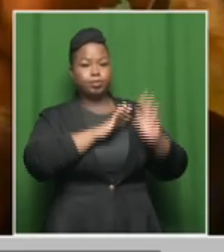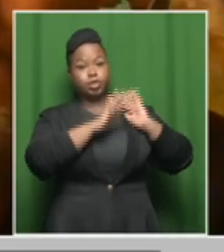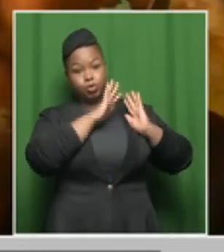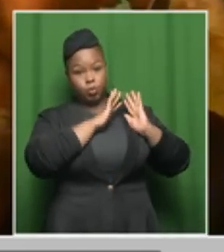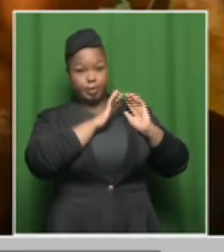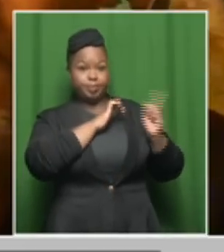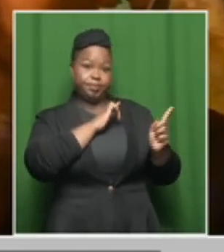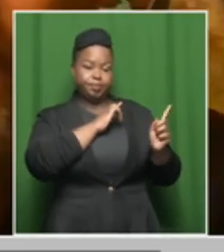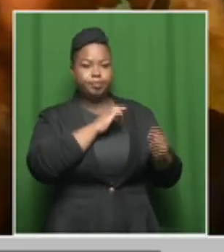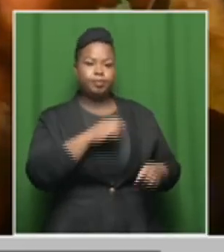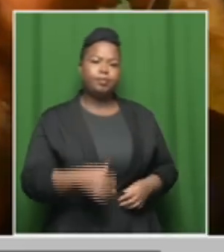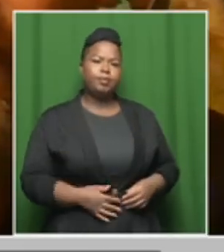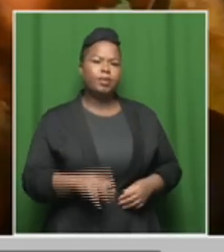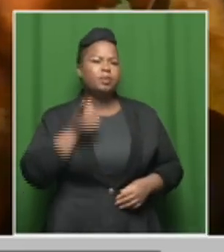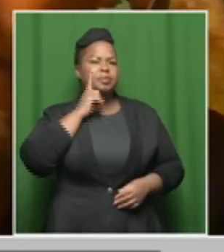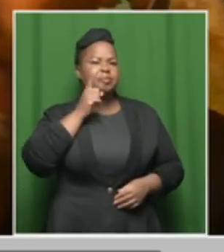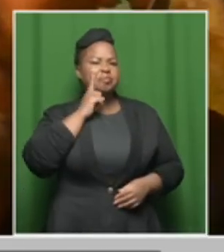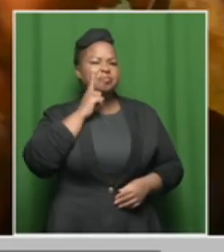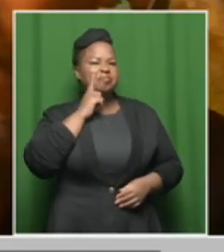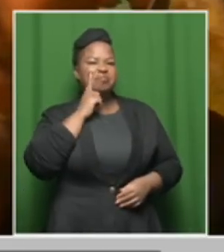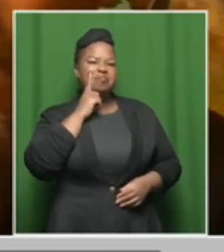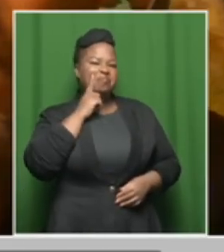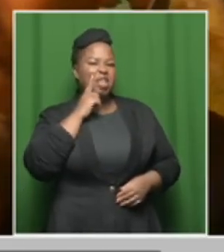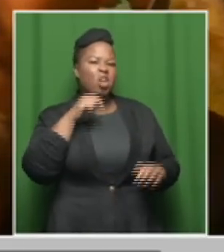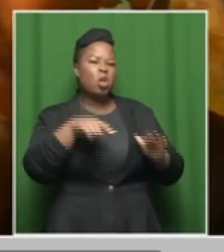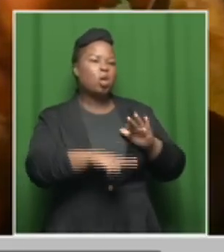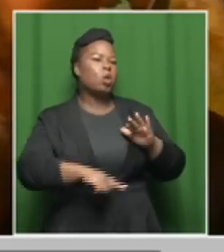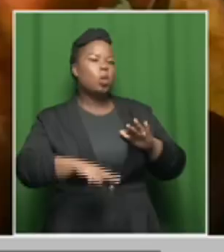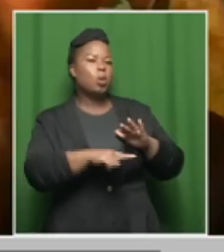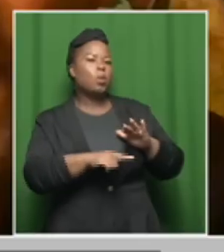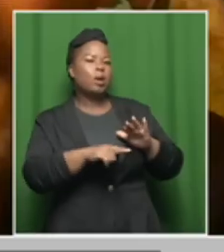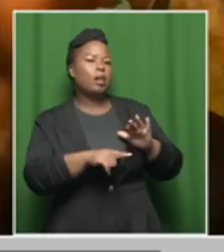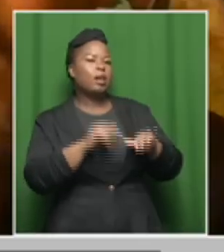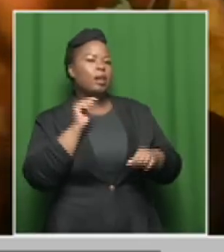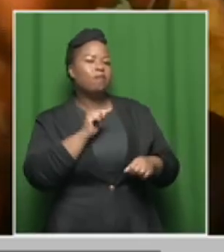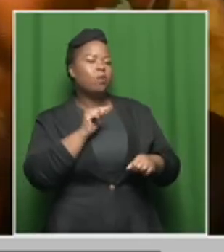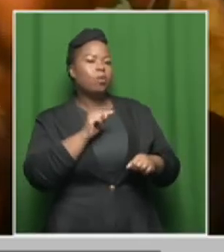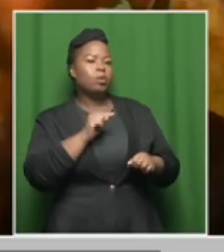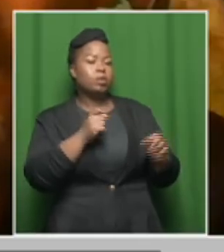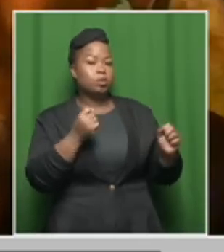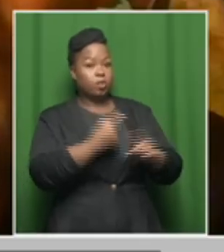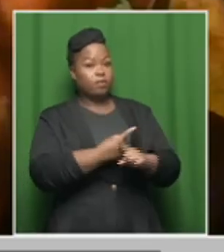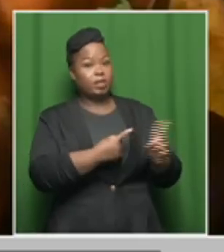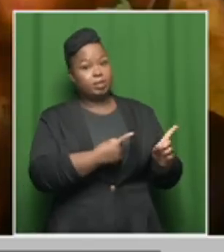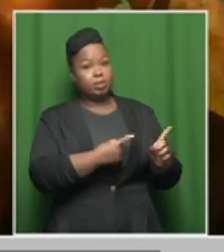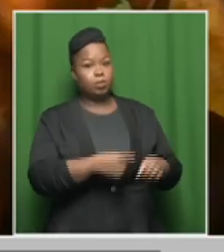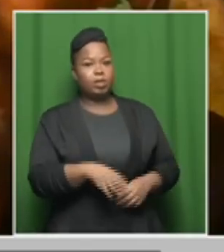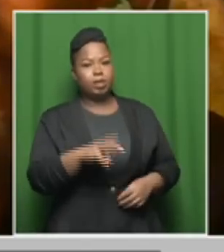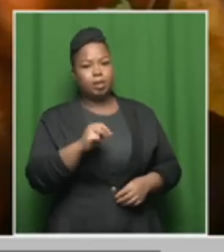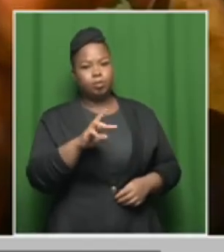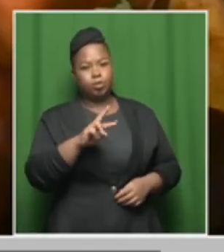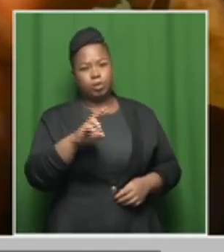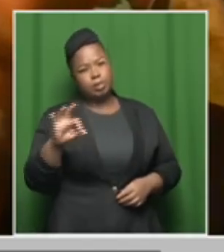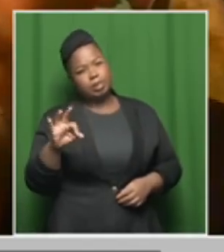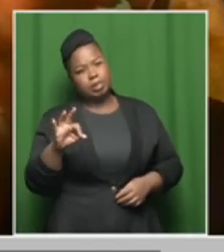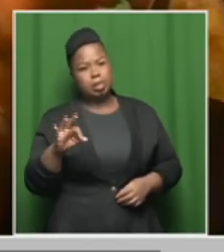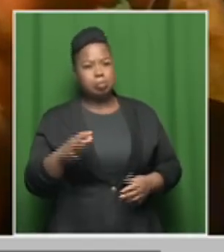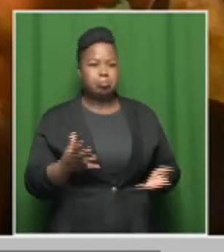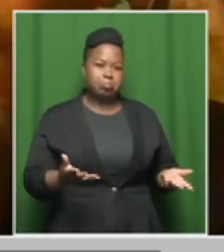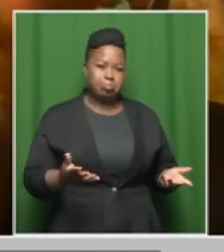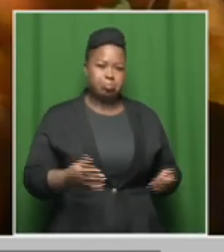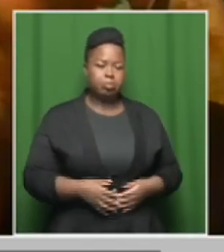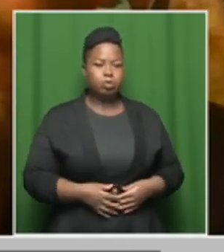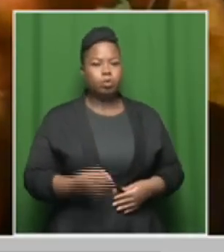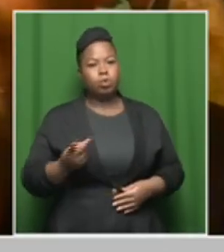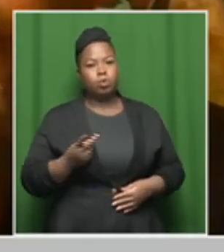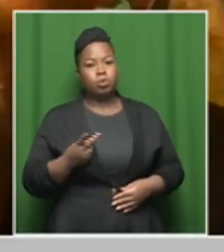here and look at the dimensions, the local dimensions to this conflict with the M23, also